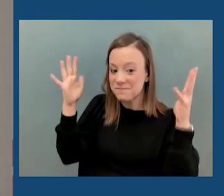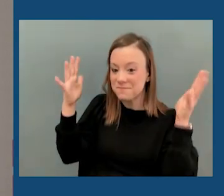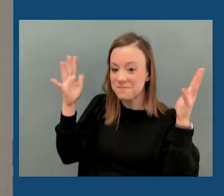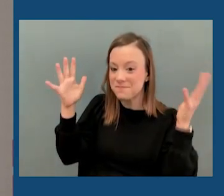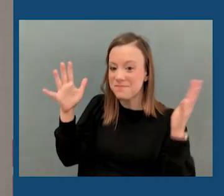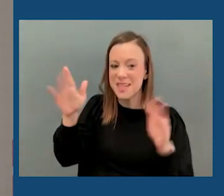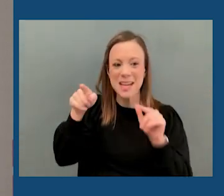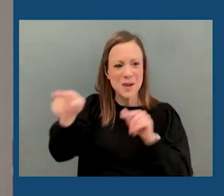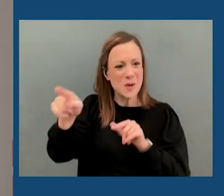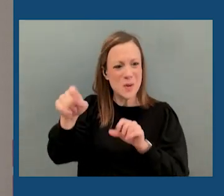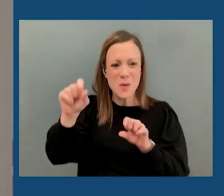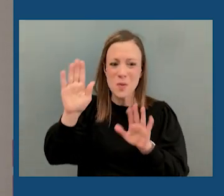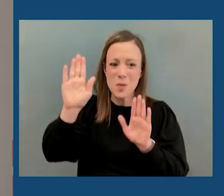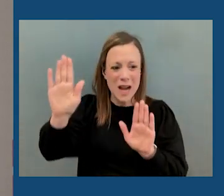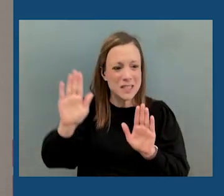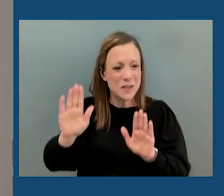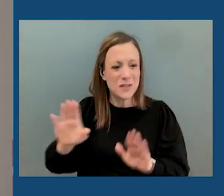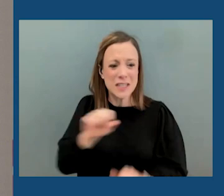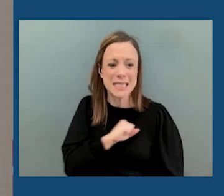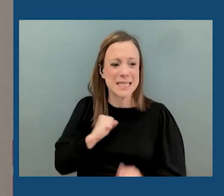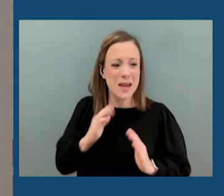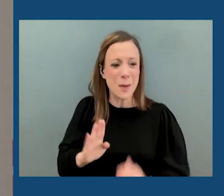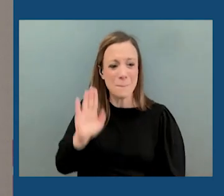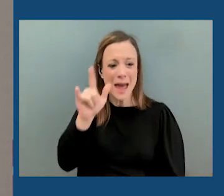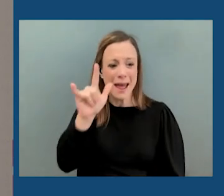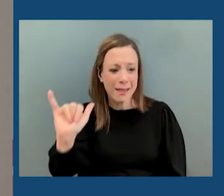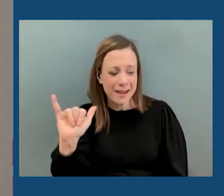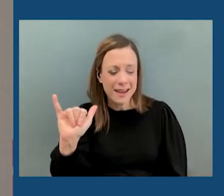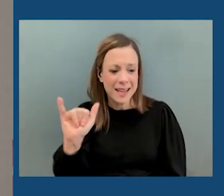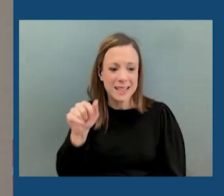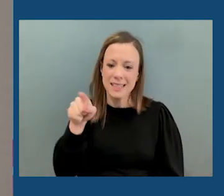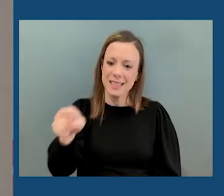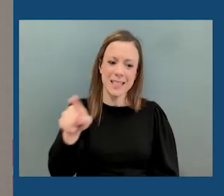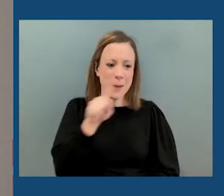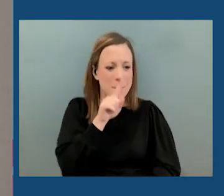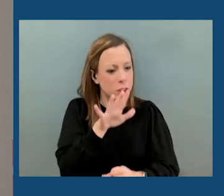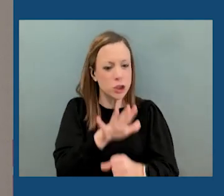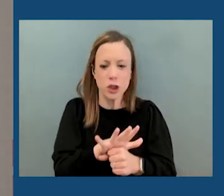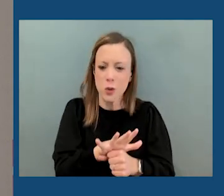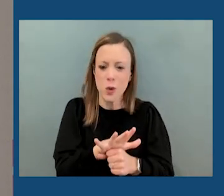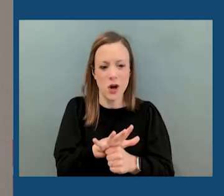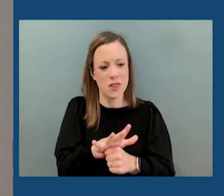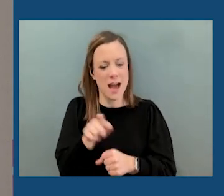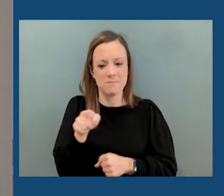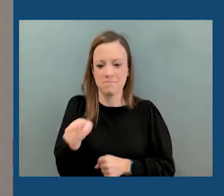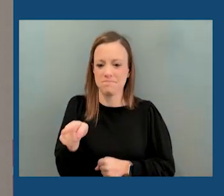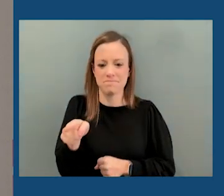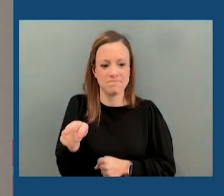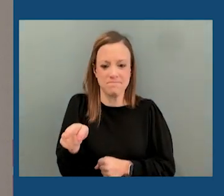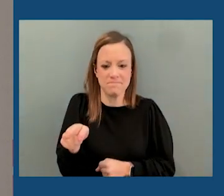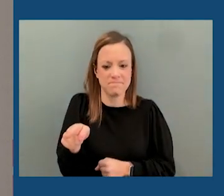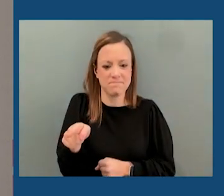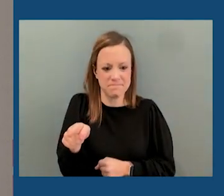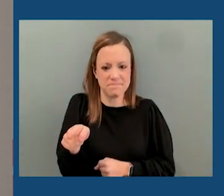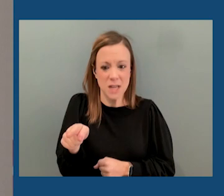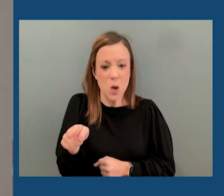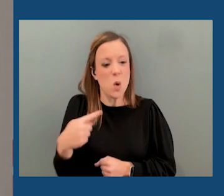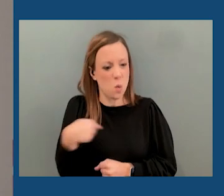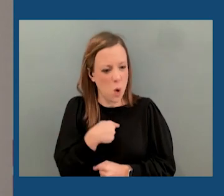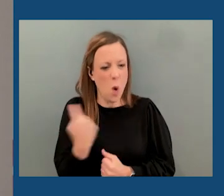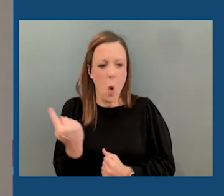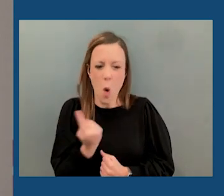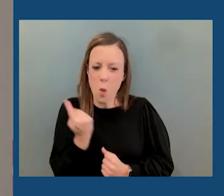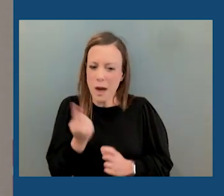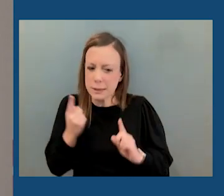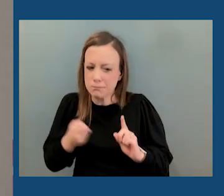wonderful Senator Bailey, who makes sure that no matter what, we are trying to do the right thing in